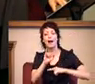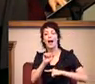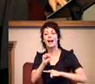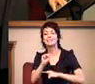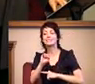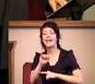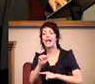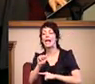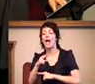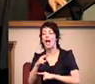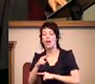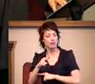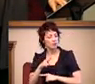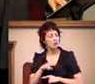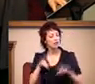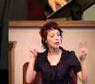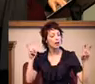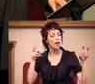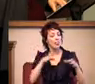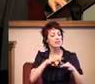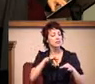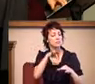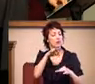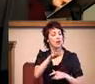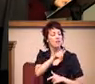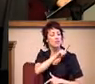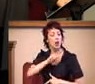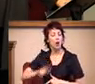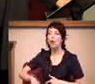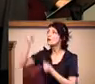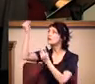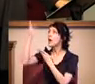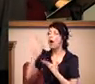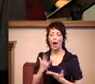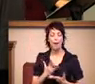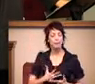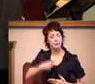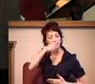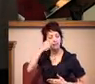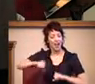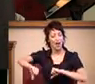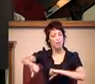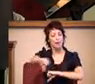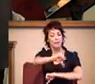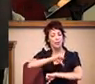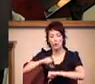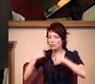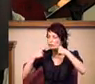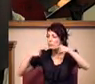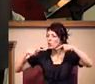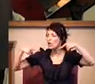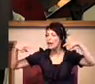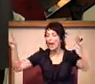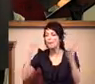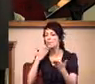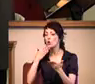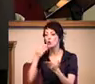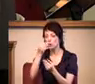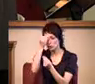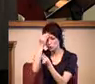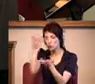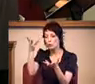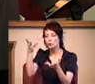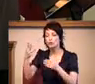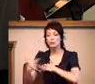he said, "The Spirit of the Lord is on me because I have been anointed to proclaim the good news to the